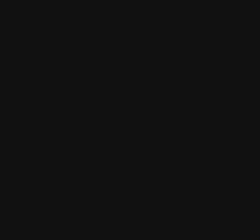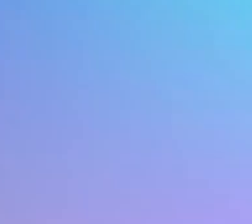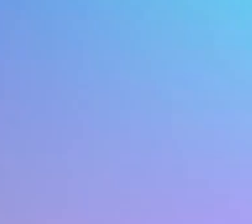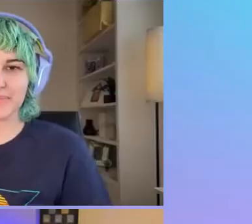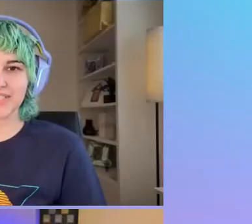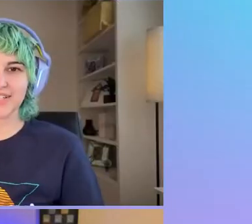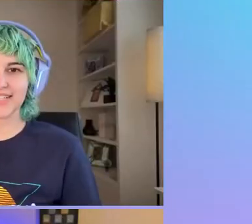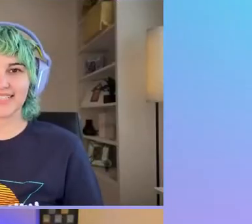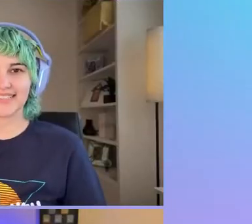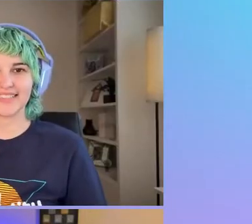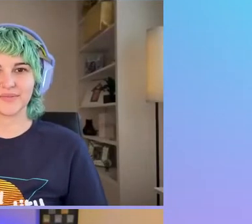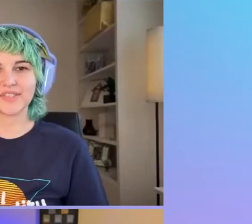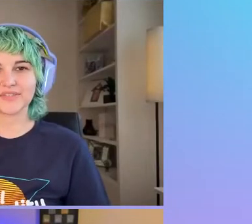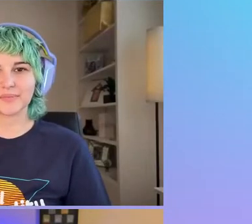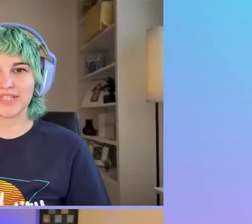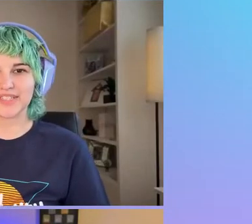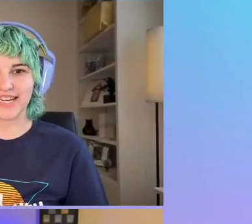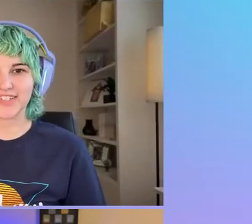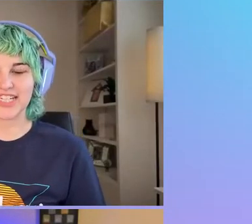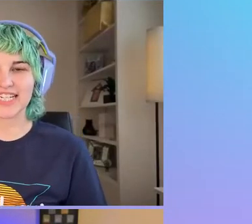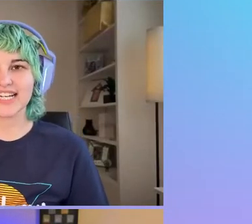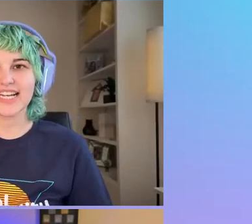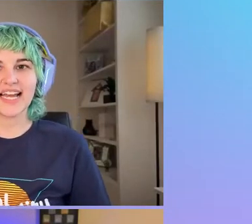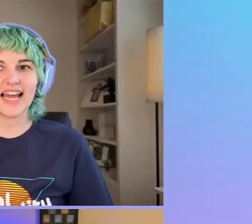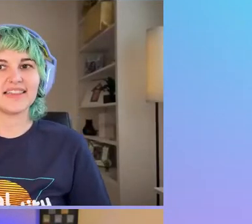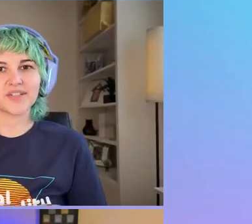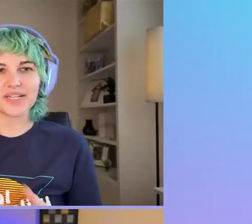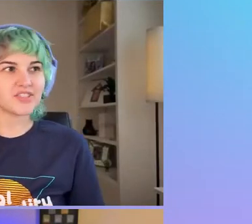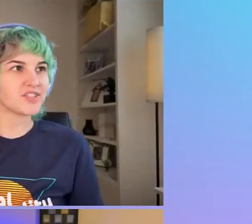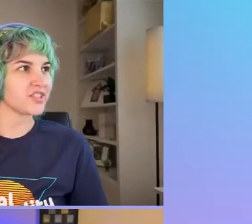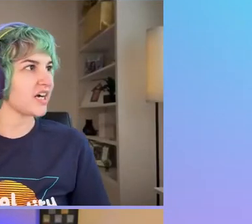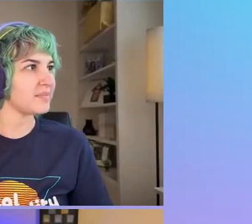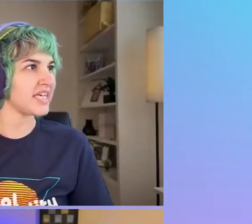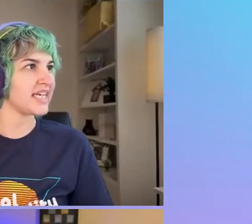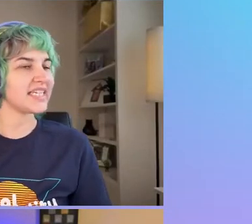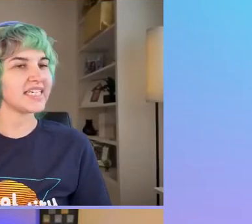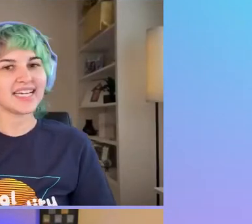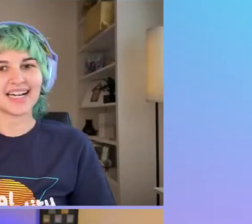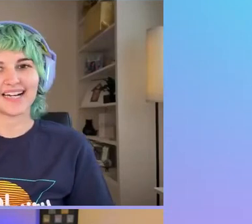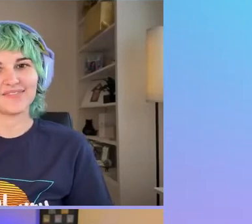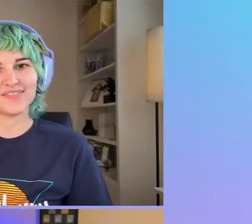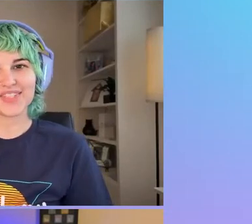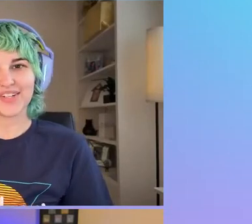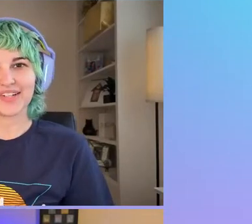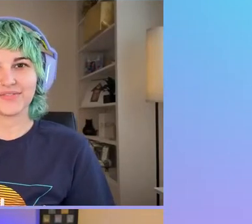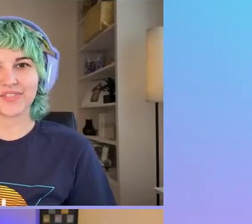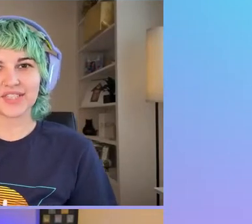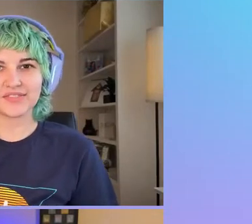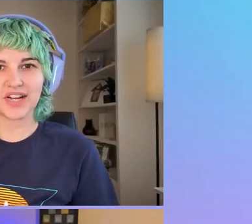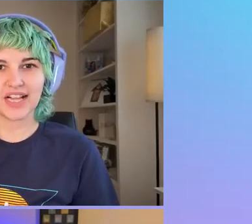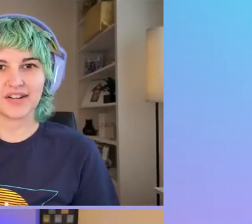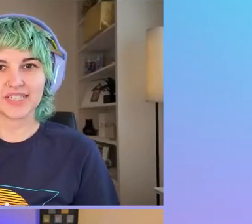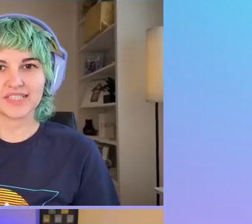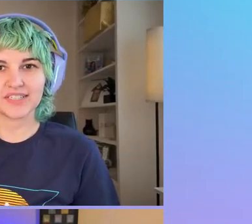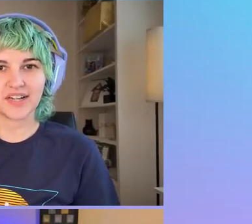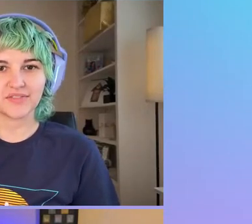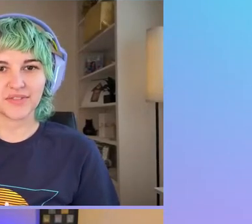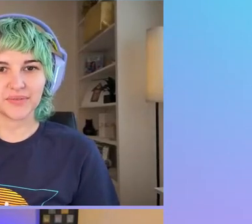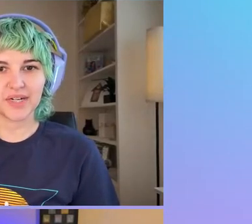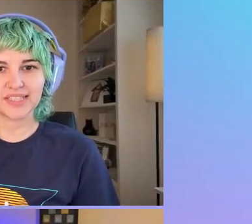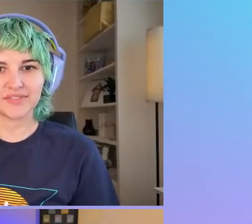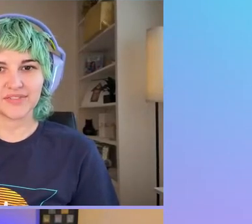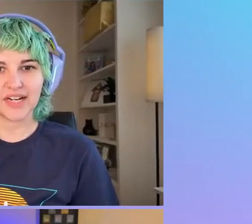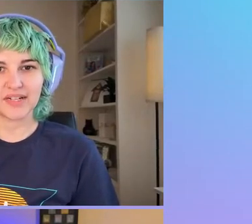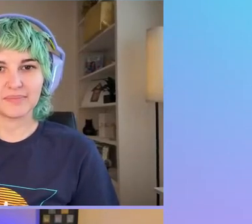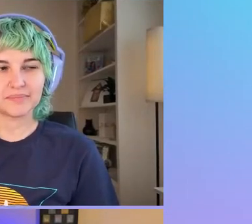Yeah, thank you very much, Noe and Dylan. Wonderful presentation, and the questions are coming in. So first of all, I want to start off